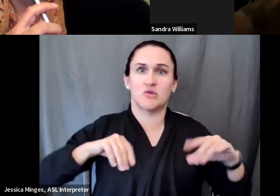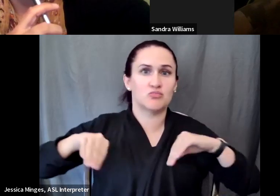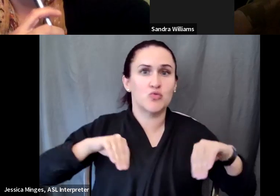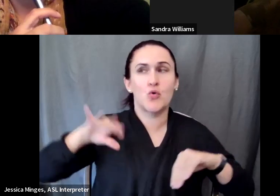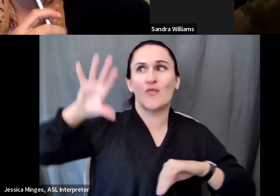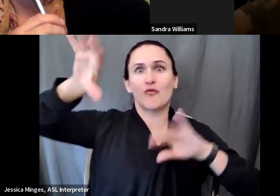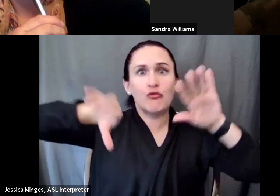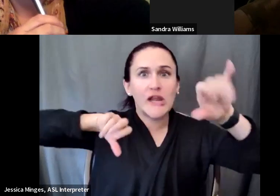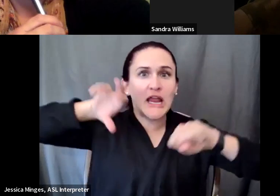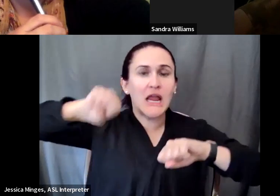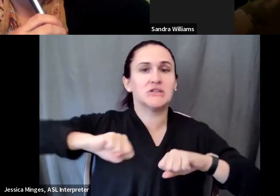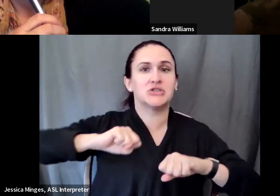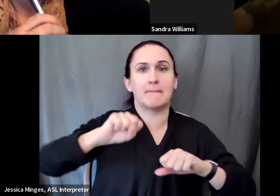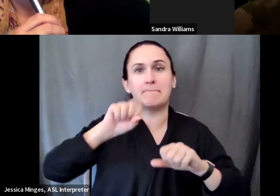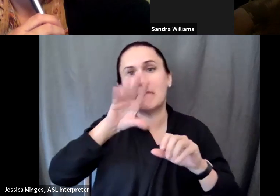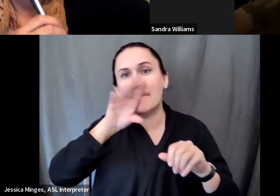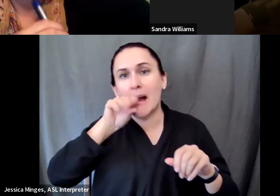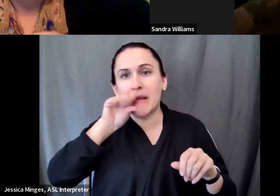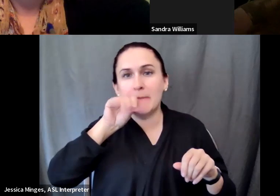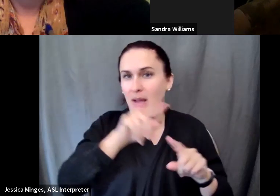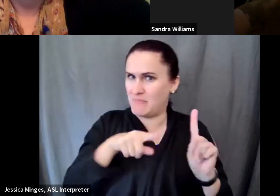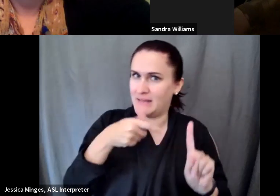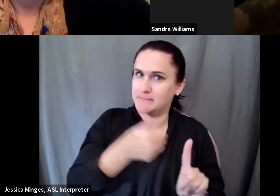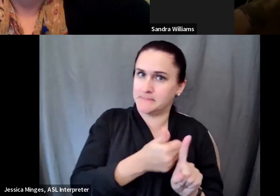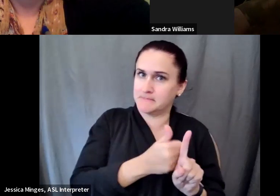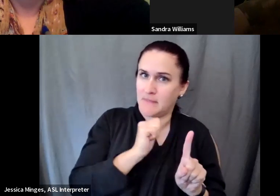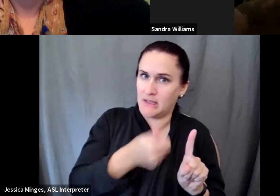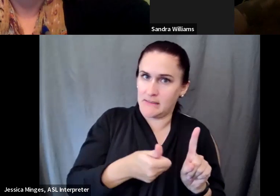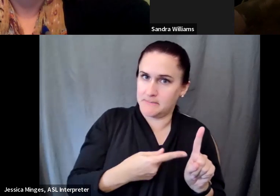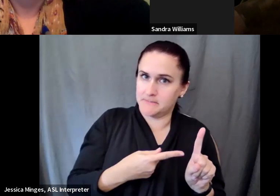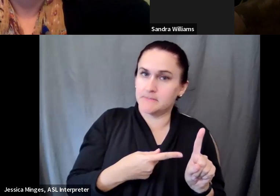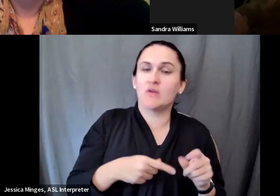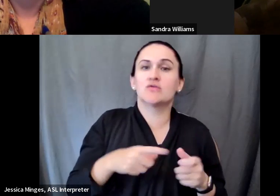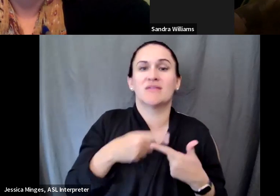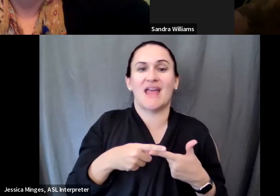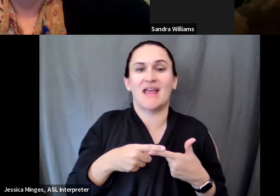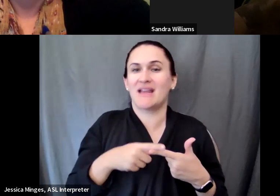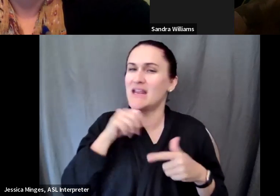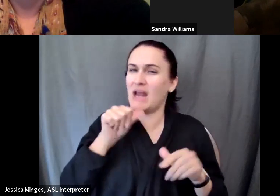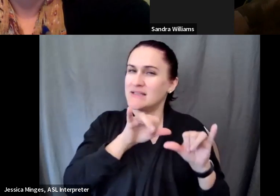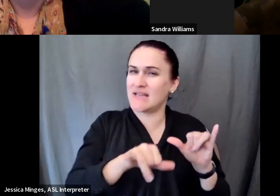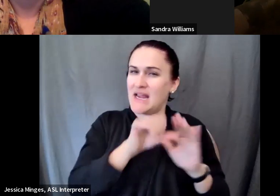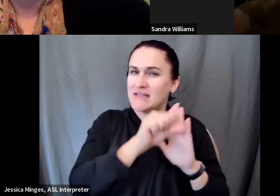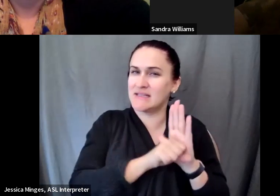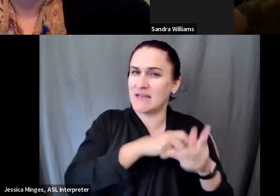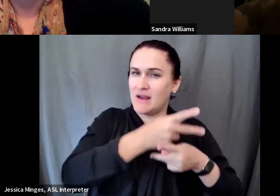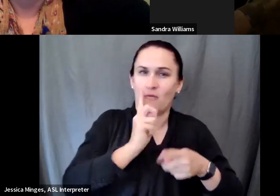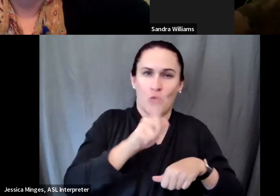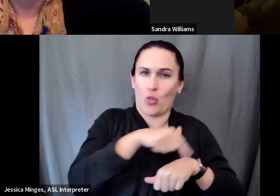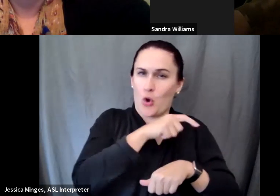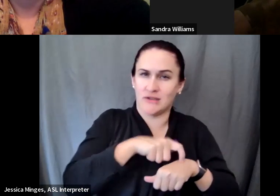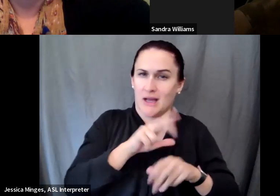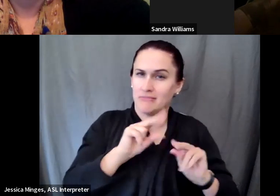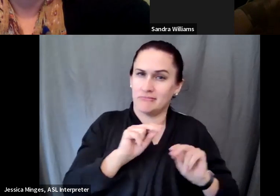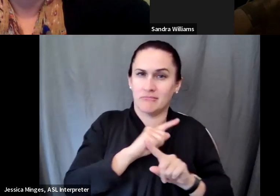babble. And he didn't. And he hadn't been in state's care very long. So I really